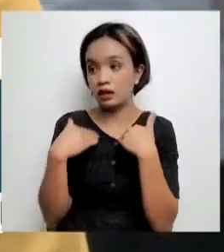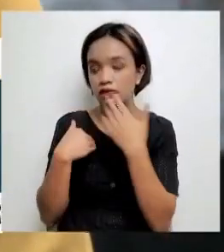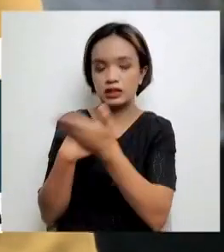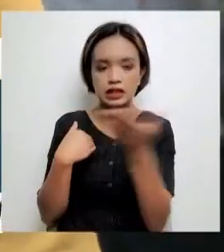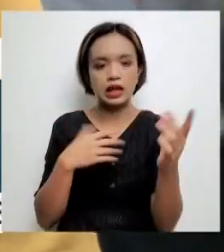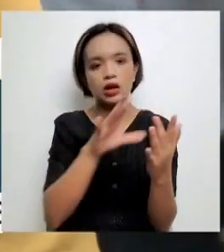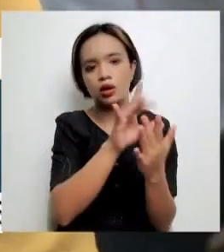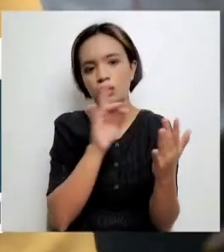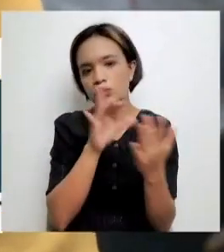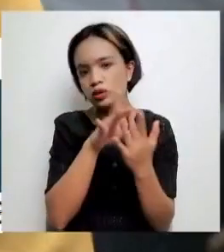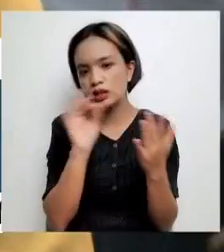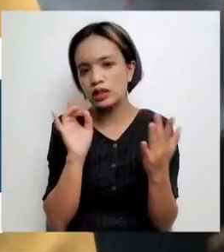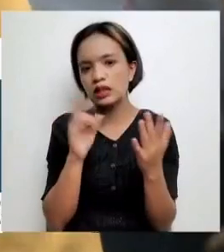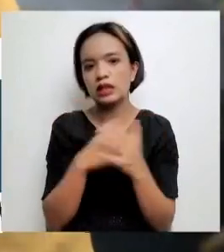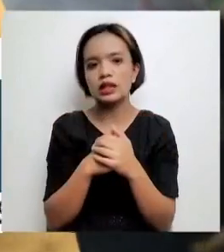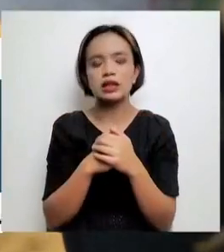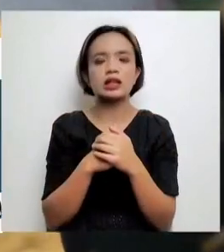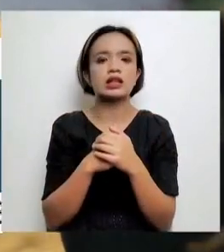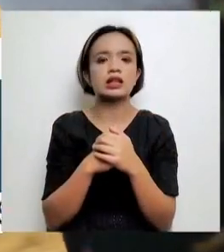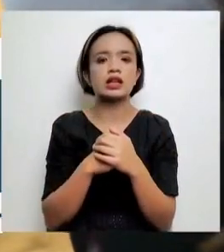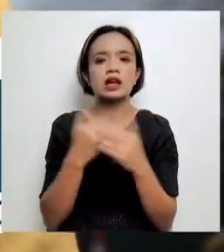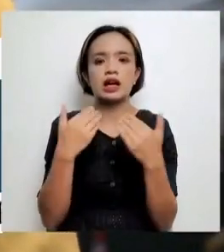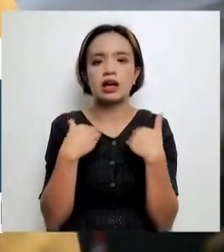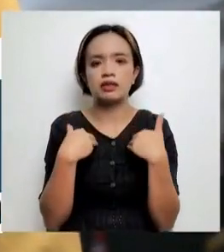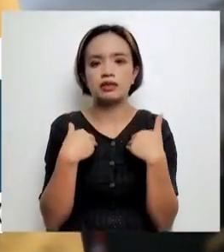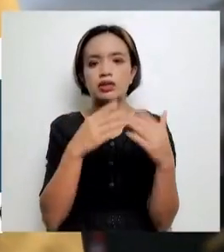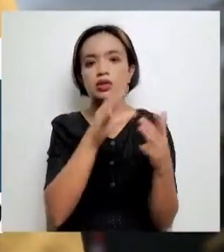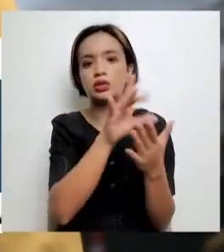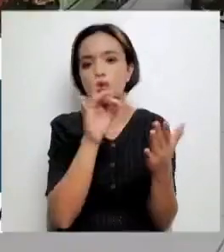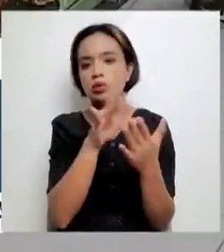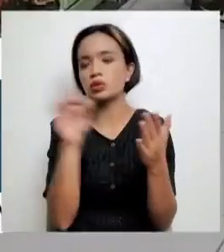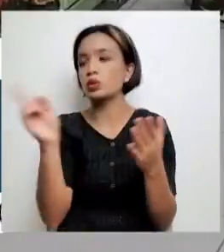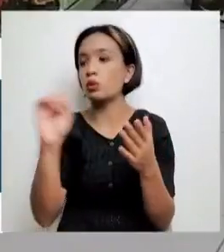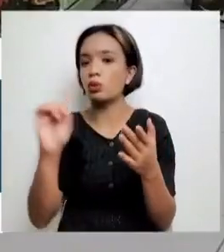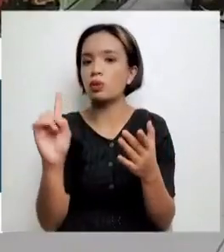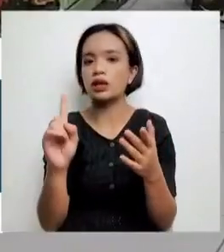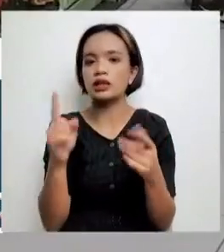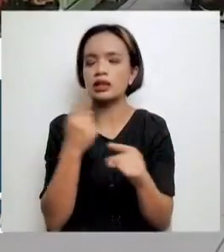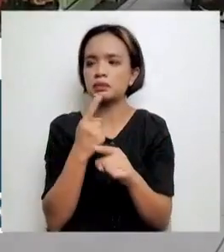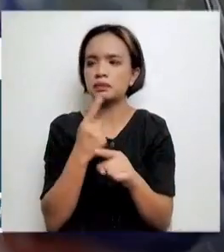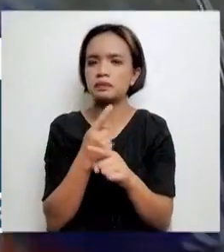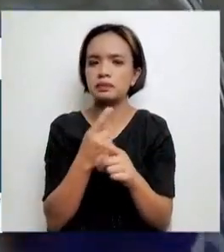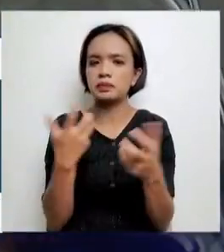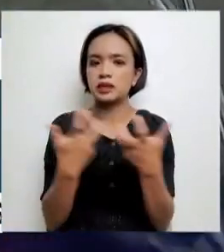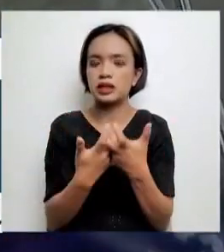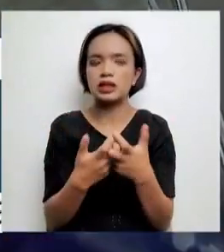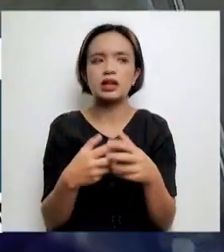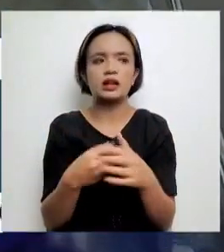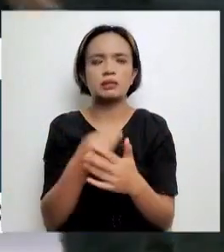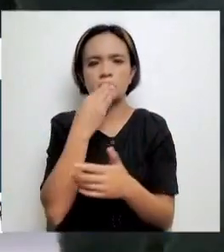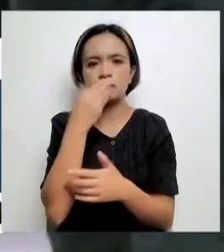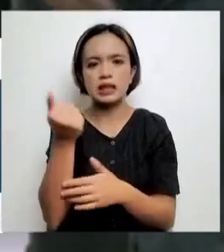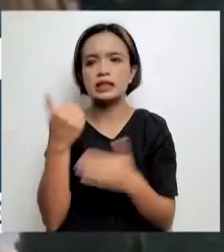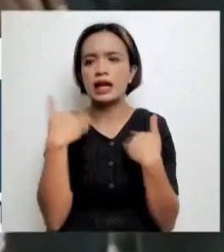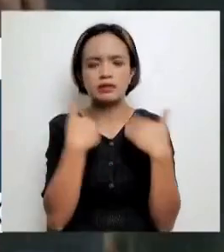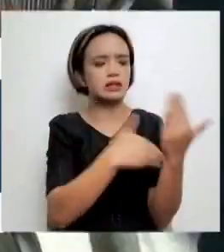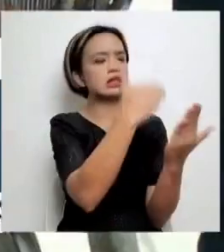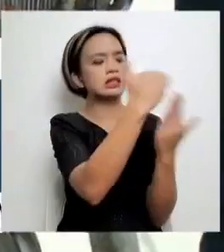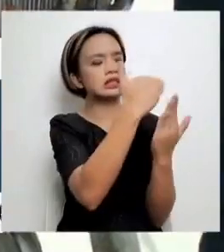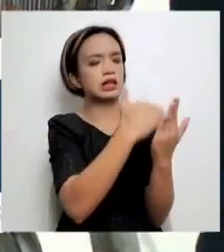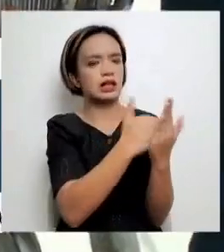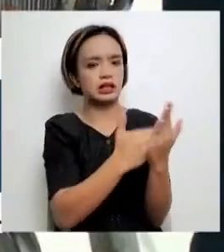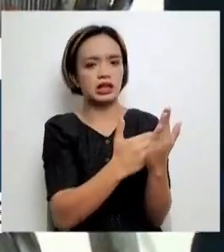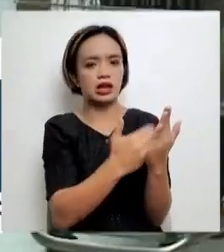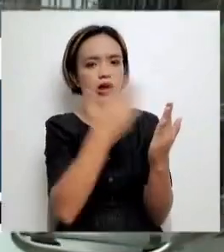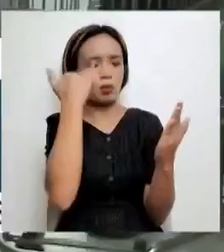mga magpapagpipilian sila na kung alin mas mura. Better yung meron silang listahan para